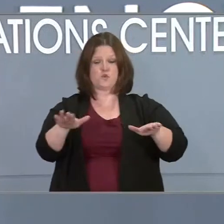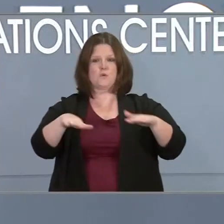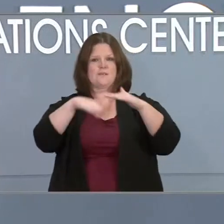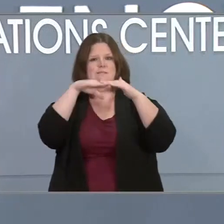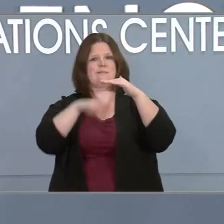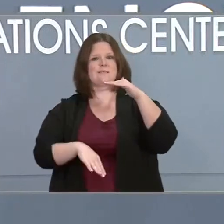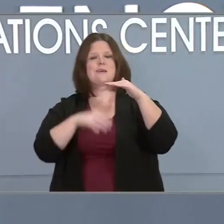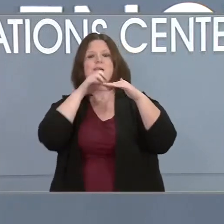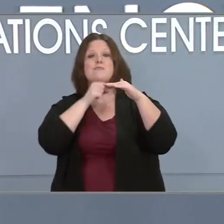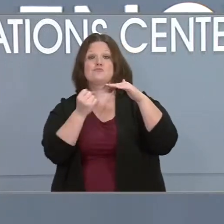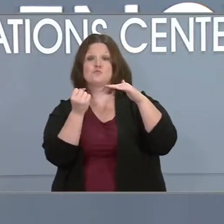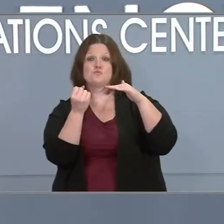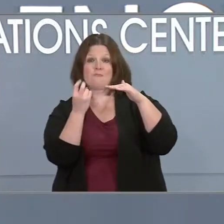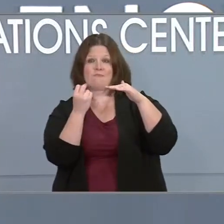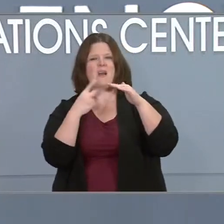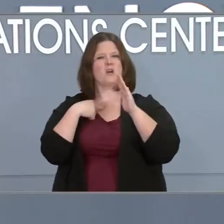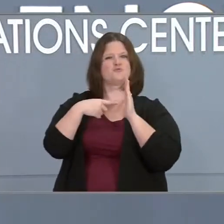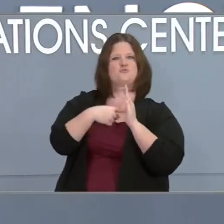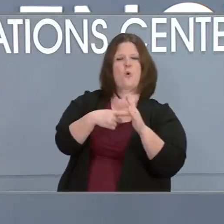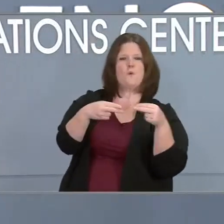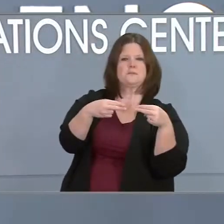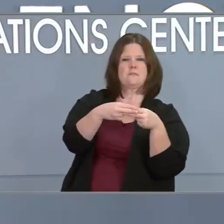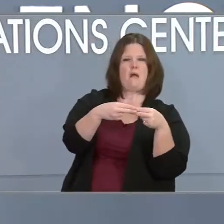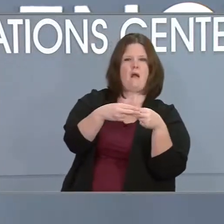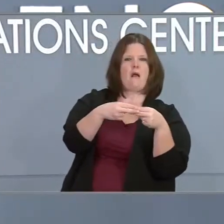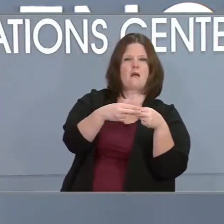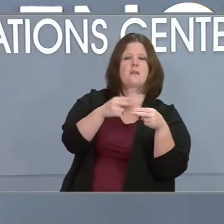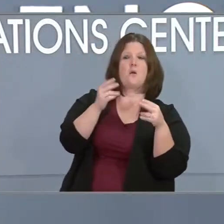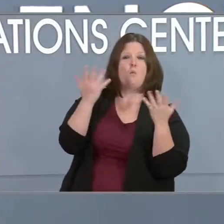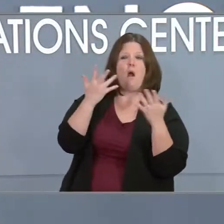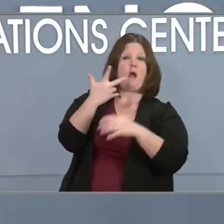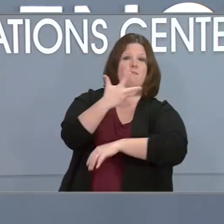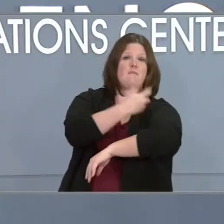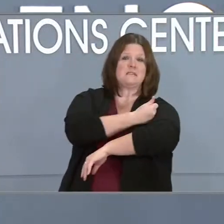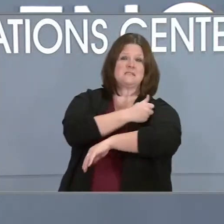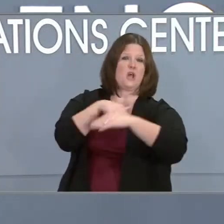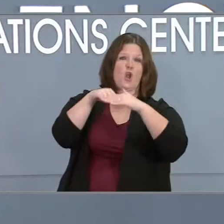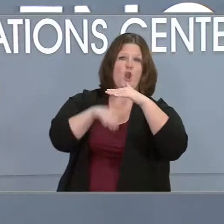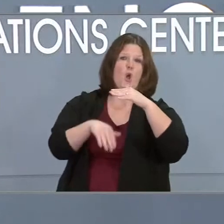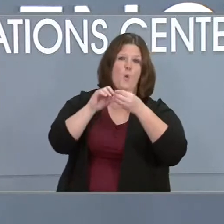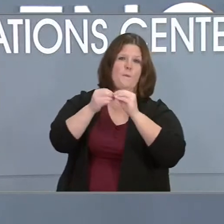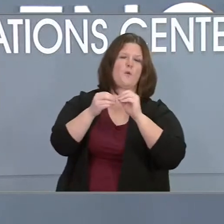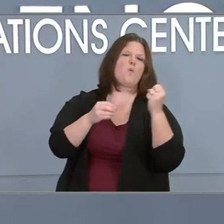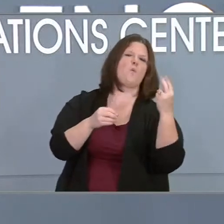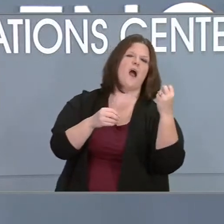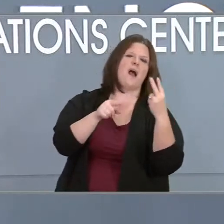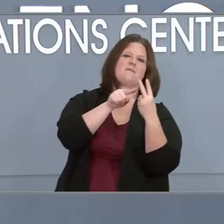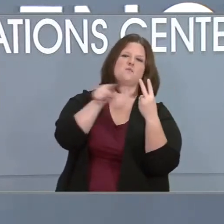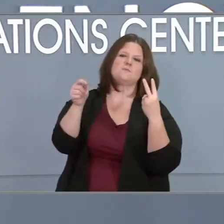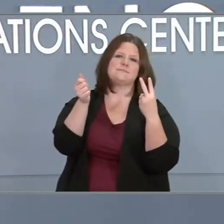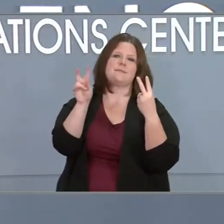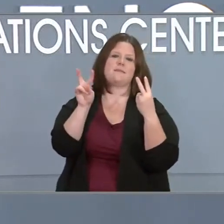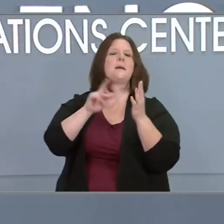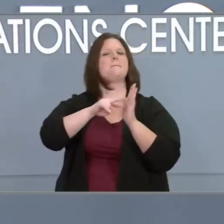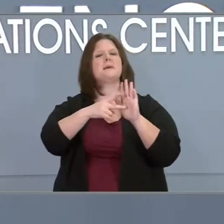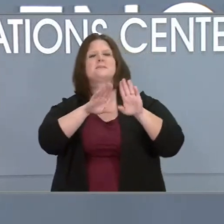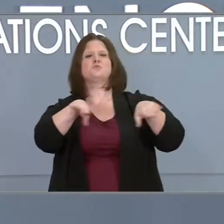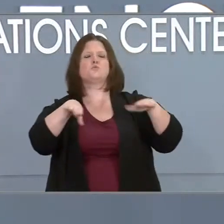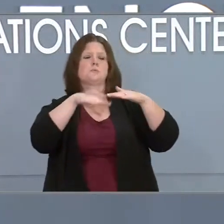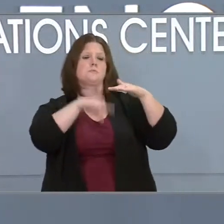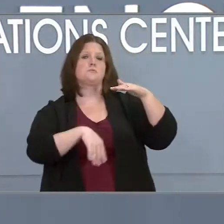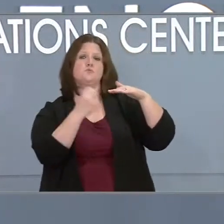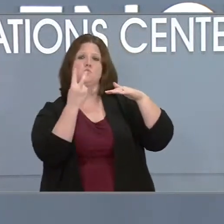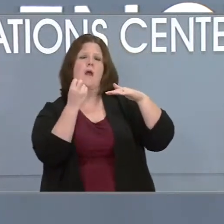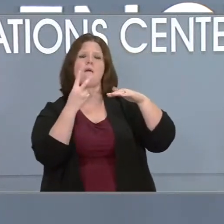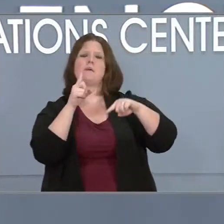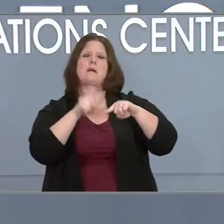some data earlier about our lowest vaccine rates are in our 12 to 17-year-old, right? So our kids are the most unvaccinated. This